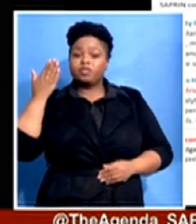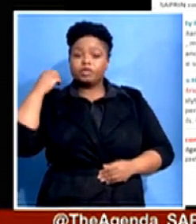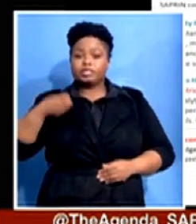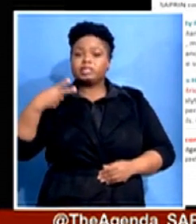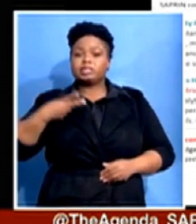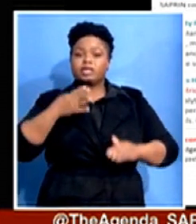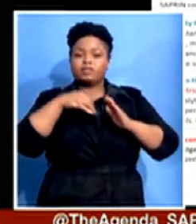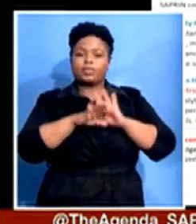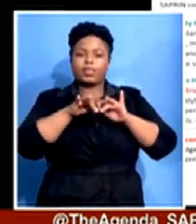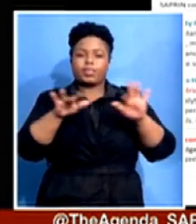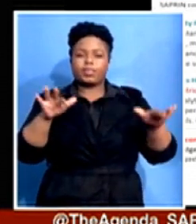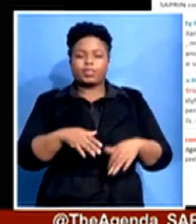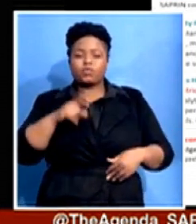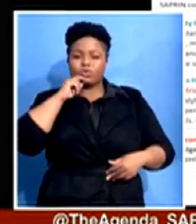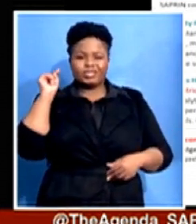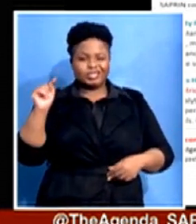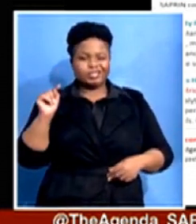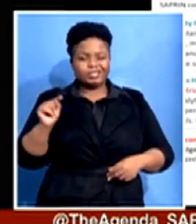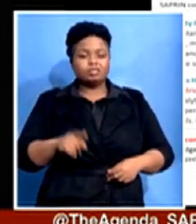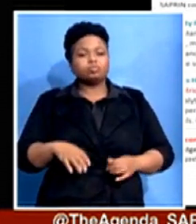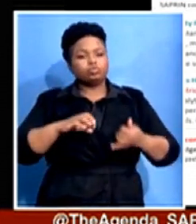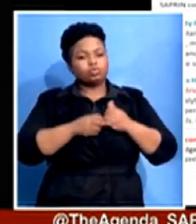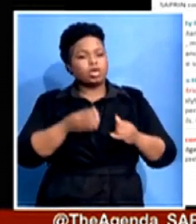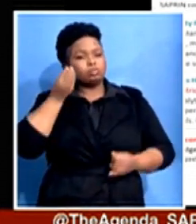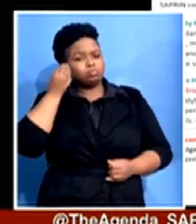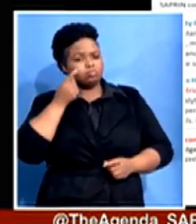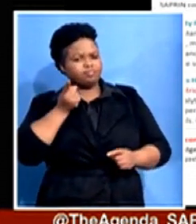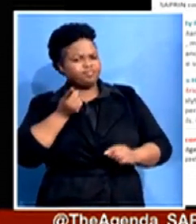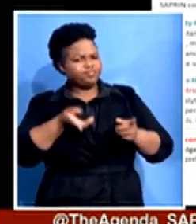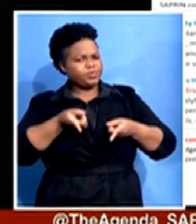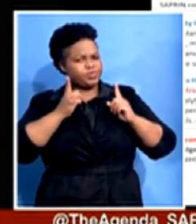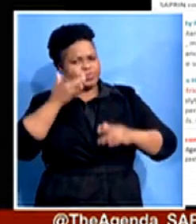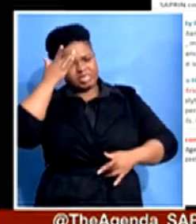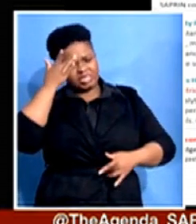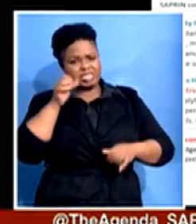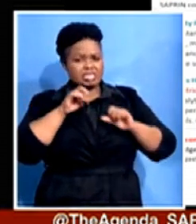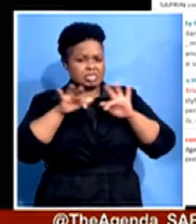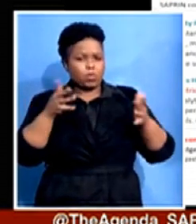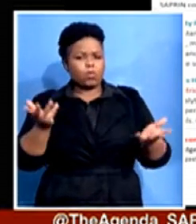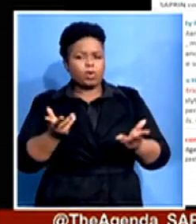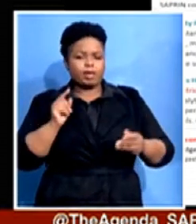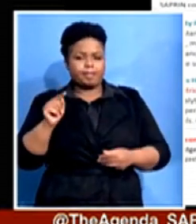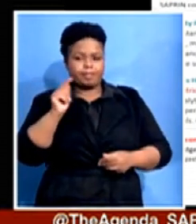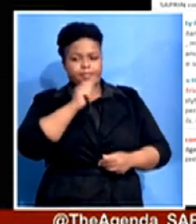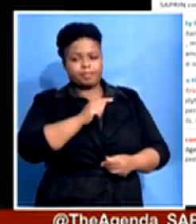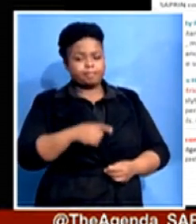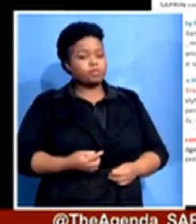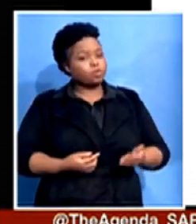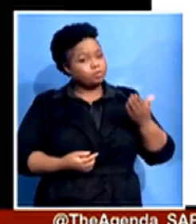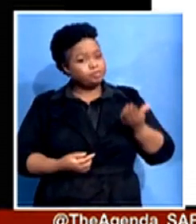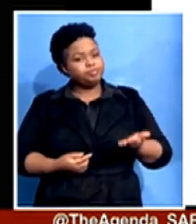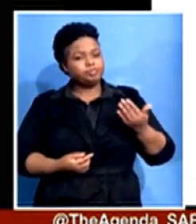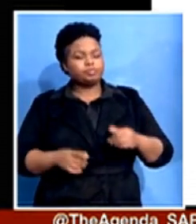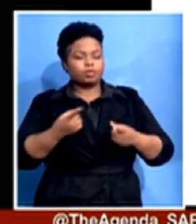these increase of infections were coming from. So these are the products that we've started to develop that are